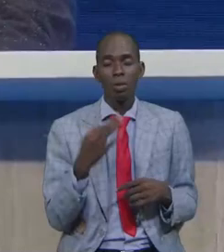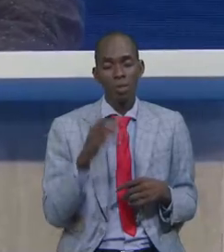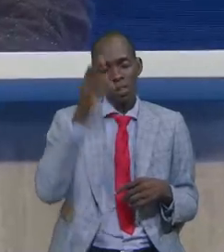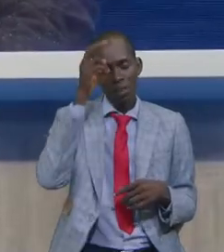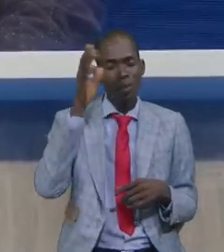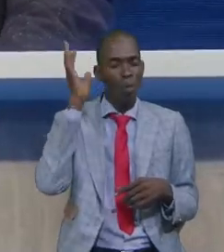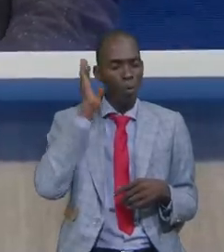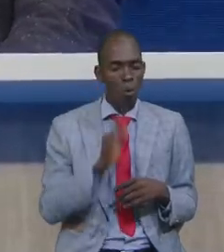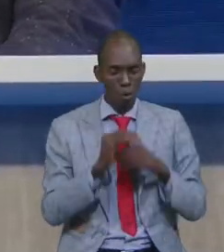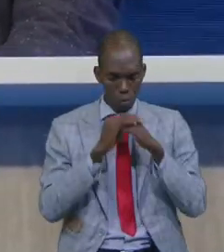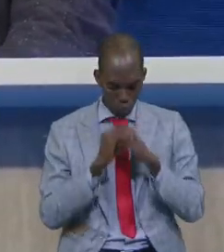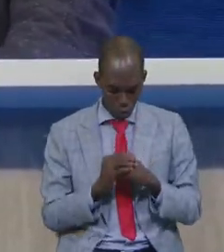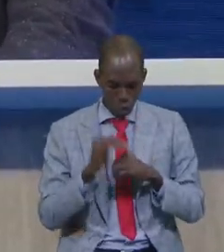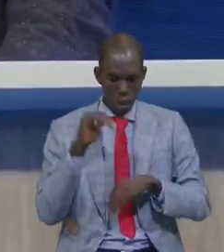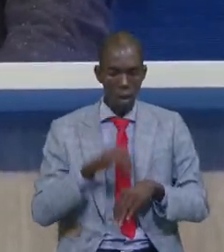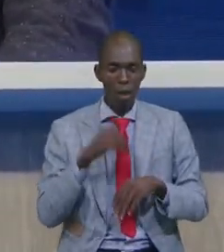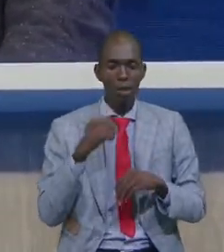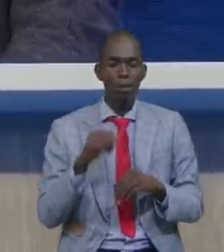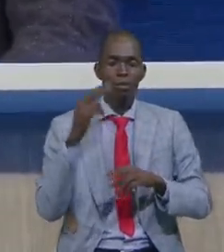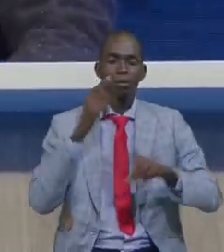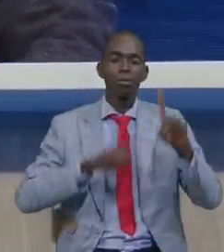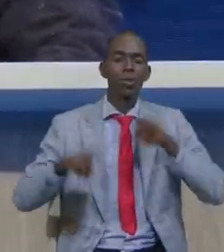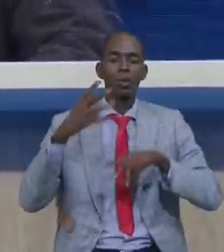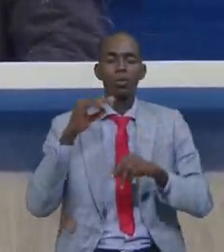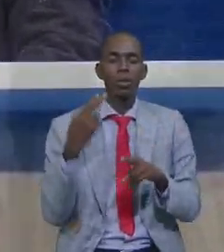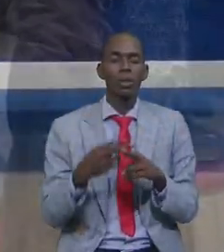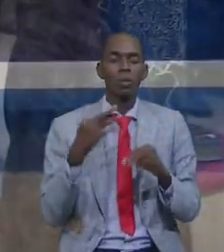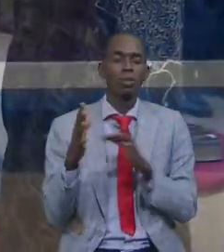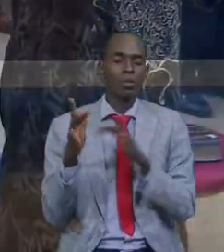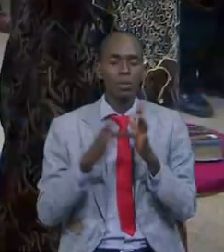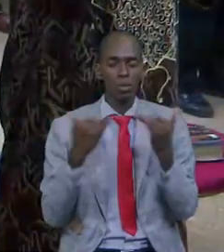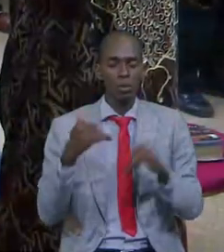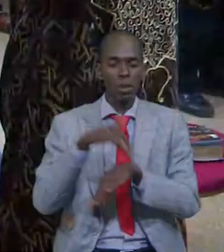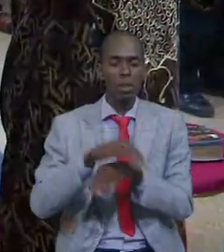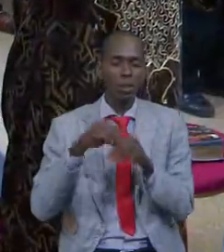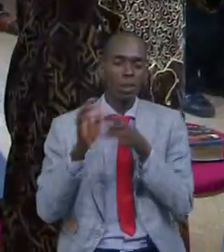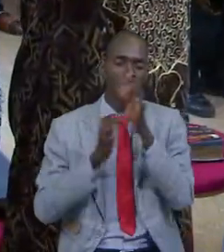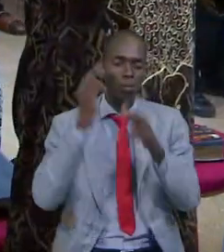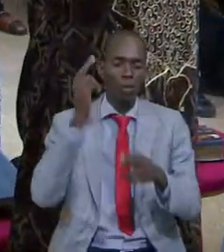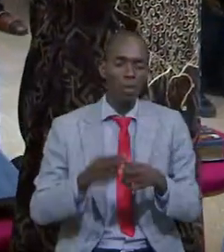the mention of the name of Jesus tonight in Jesus' name.